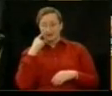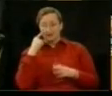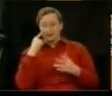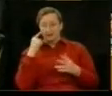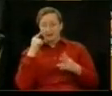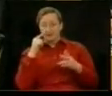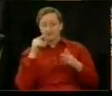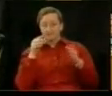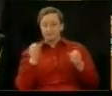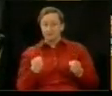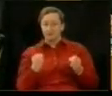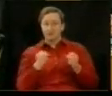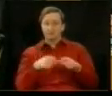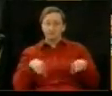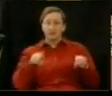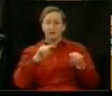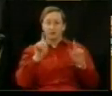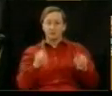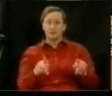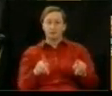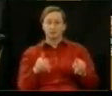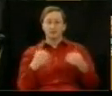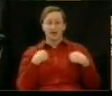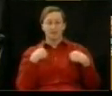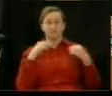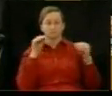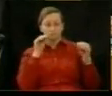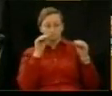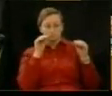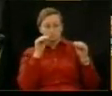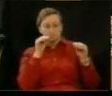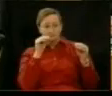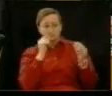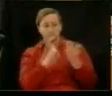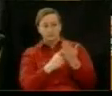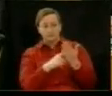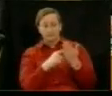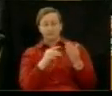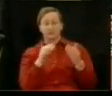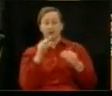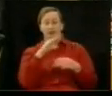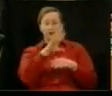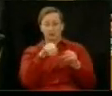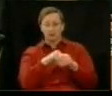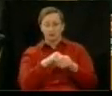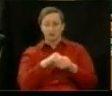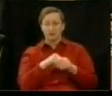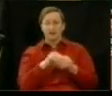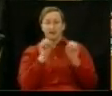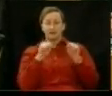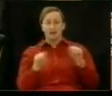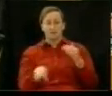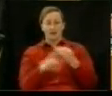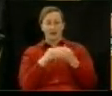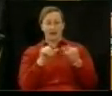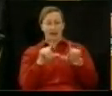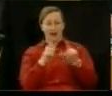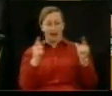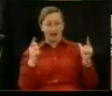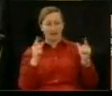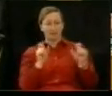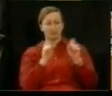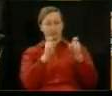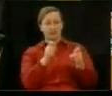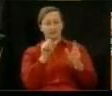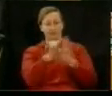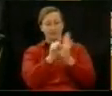having lots of input into this. Is there any way we could give add some language to this, giving the state